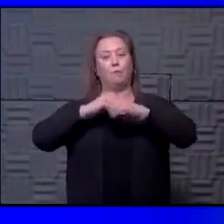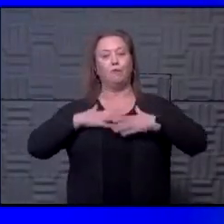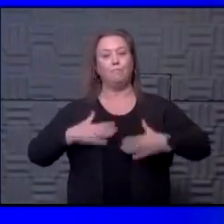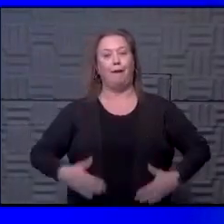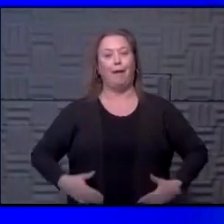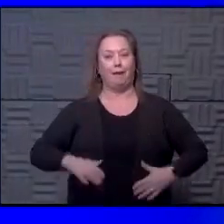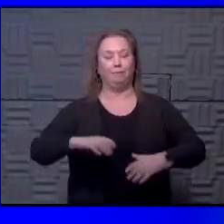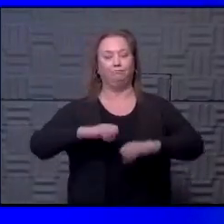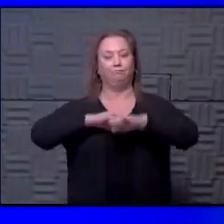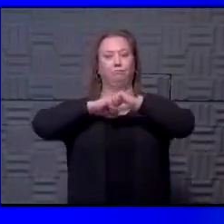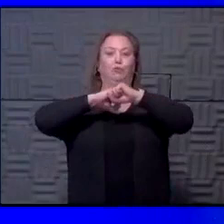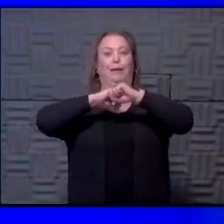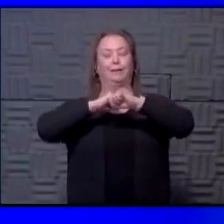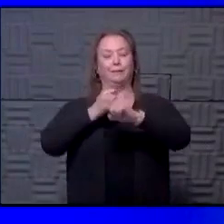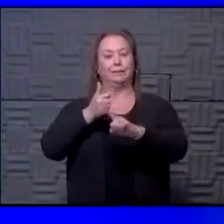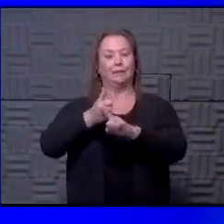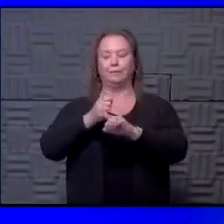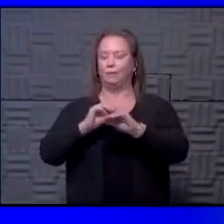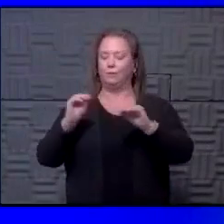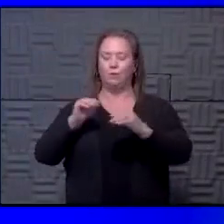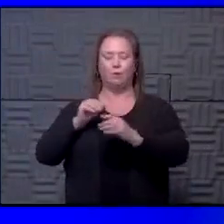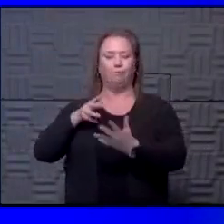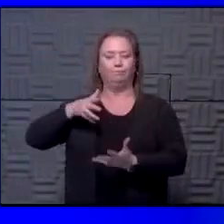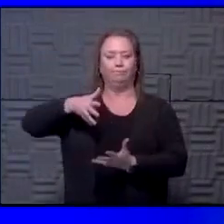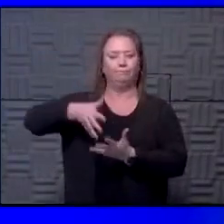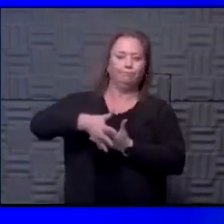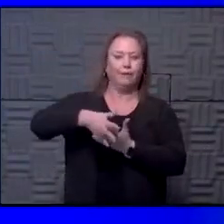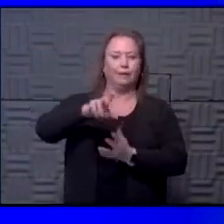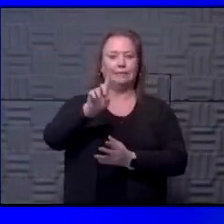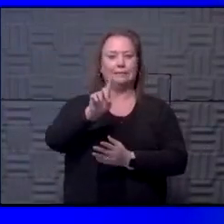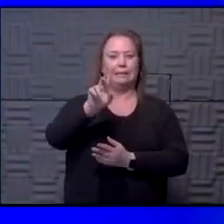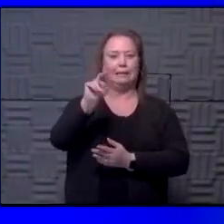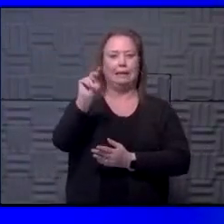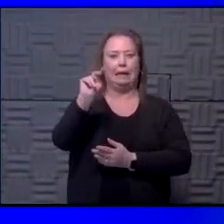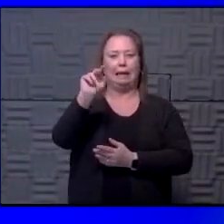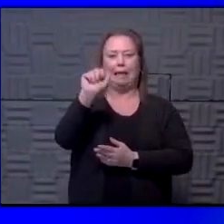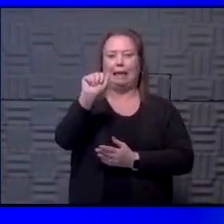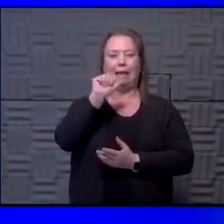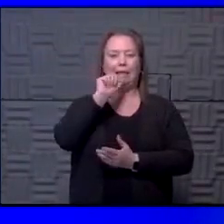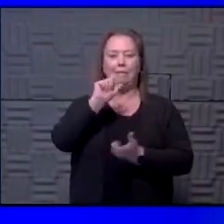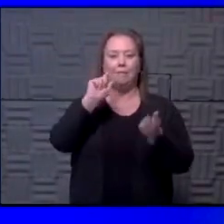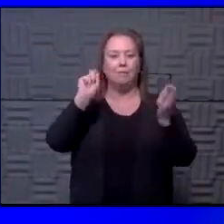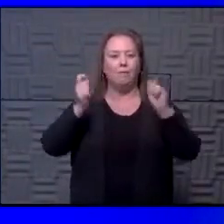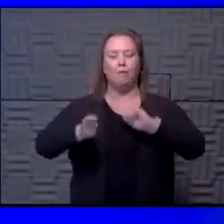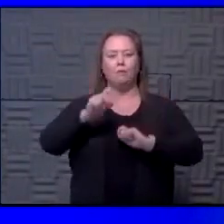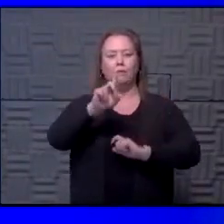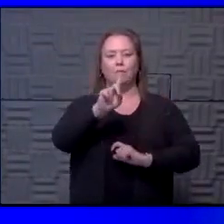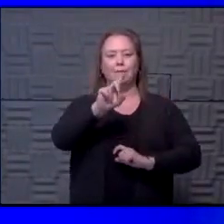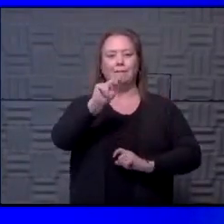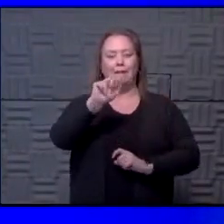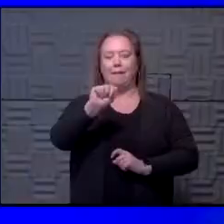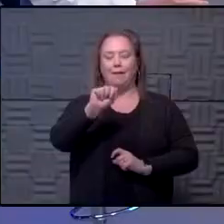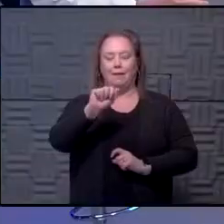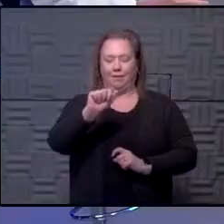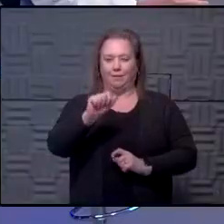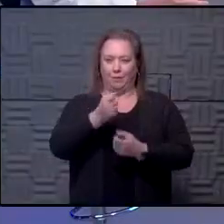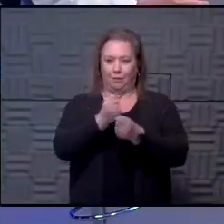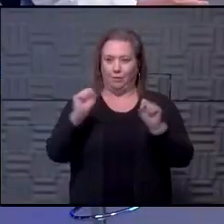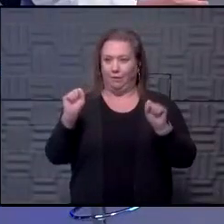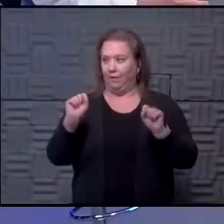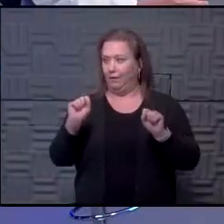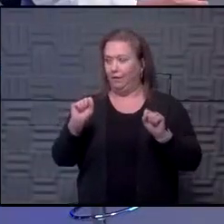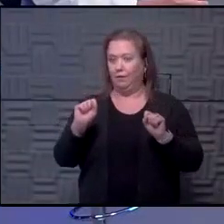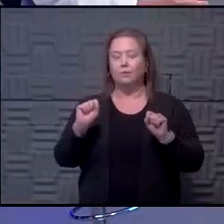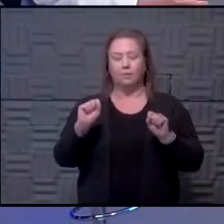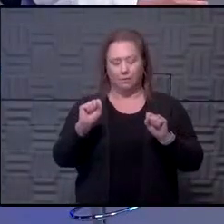no, there is no incorporation into the DNA. It does not alter your DNA at all. They are completely safe from that aspect. I think Dana makes